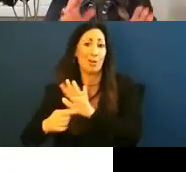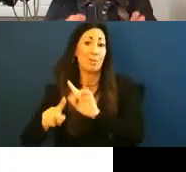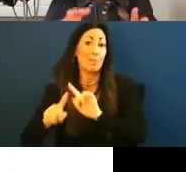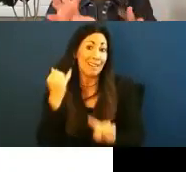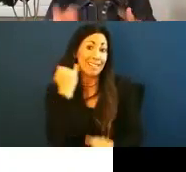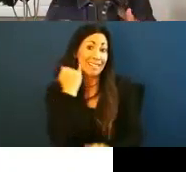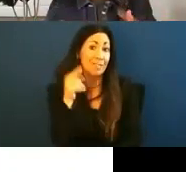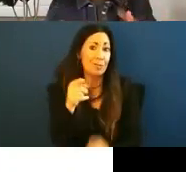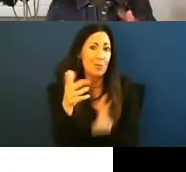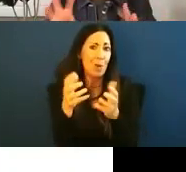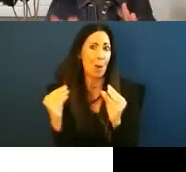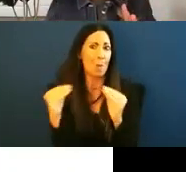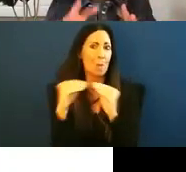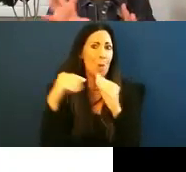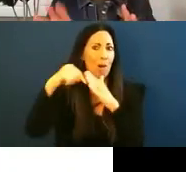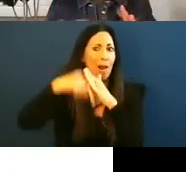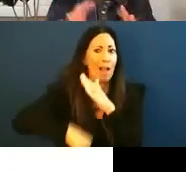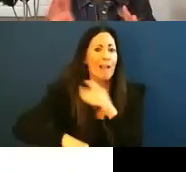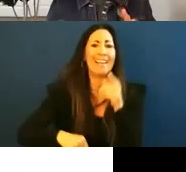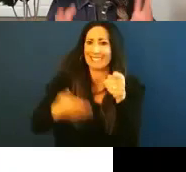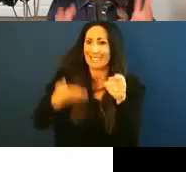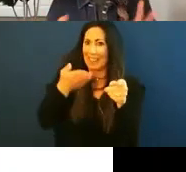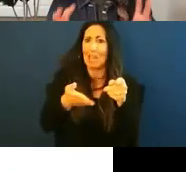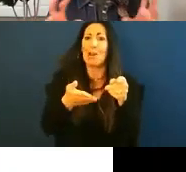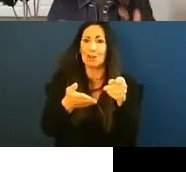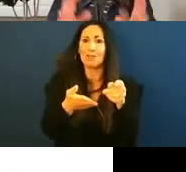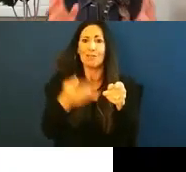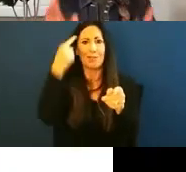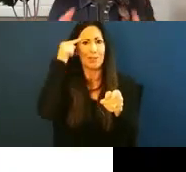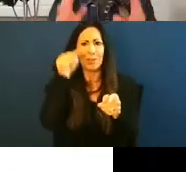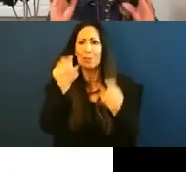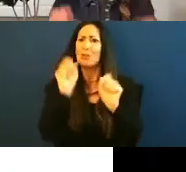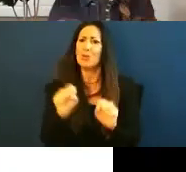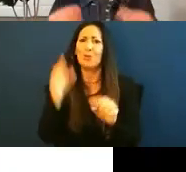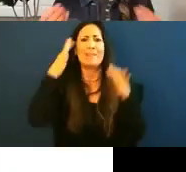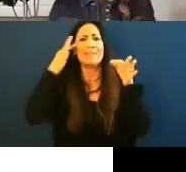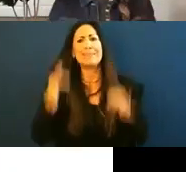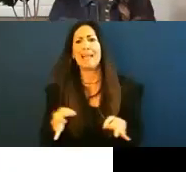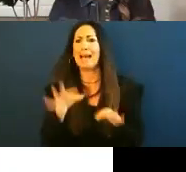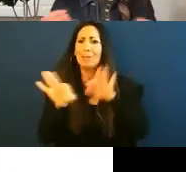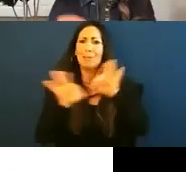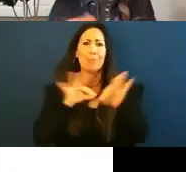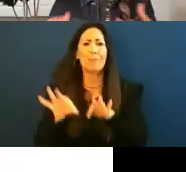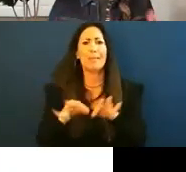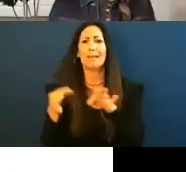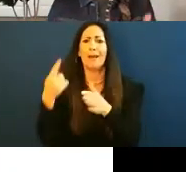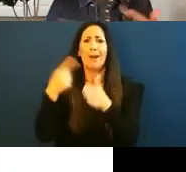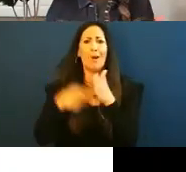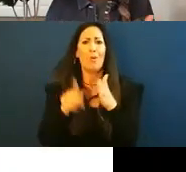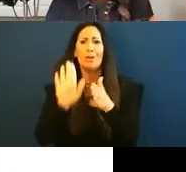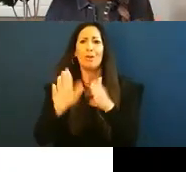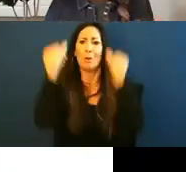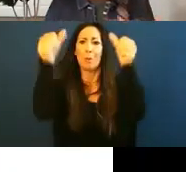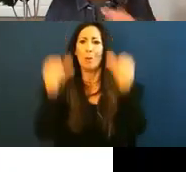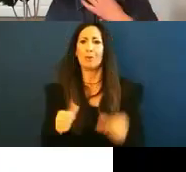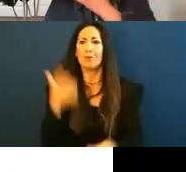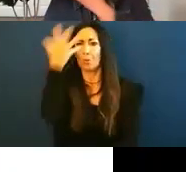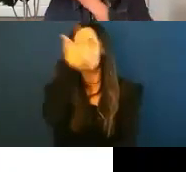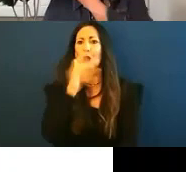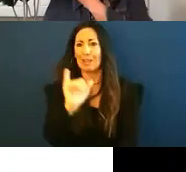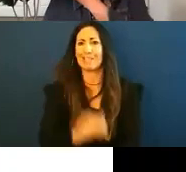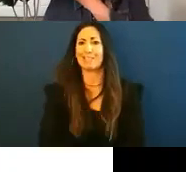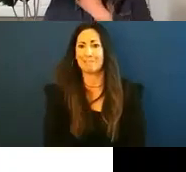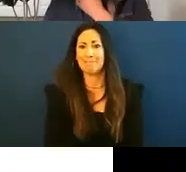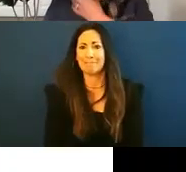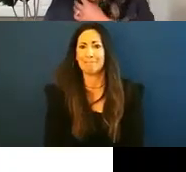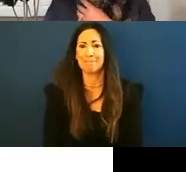want more, it's there. It's all there for you. You can choose, you can decide what your poster is going to look like. And